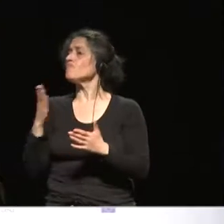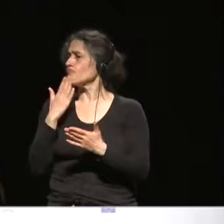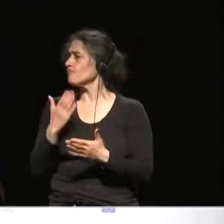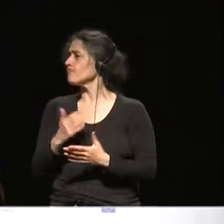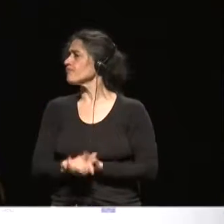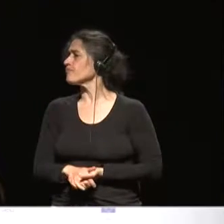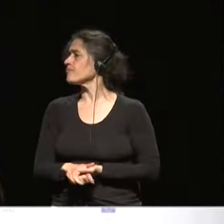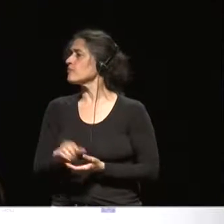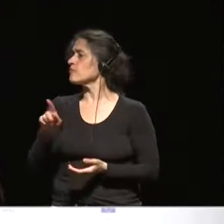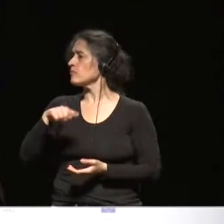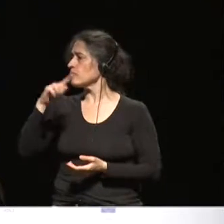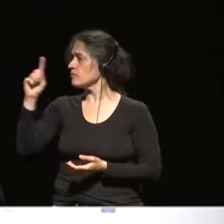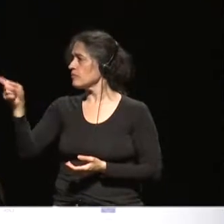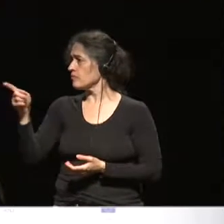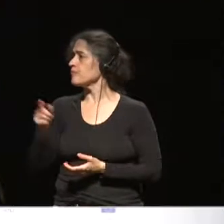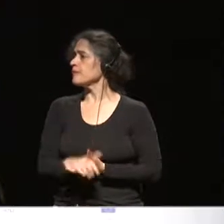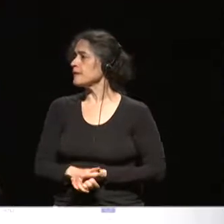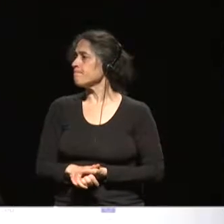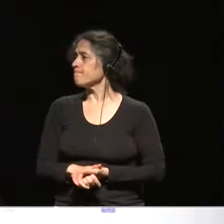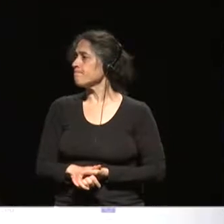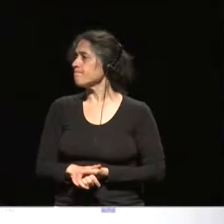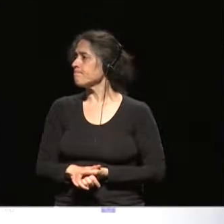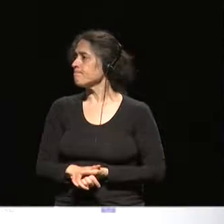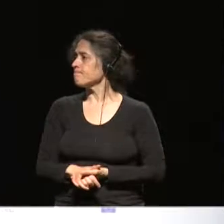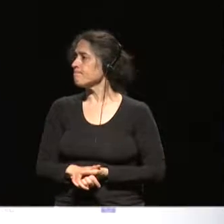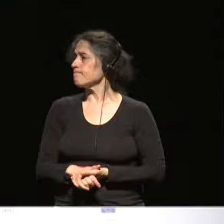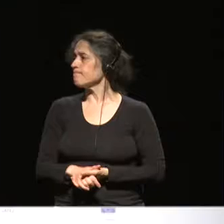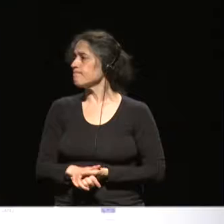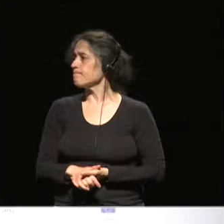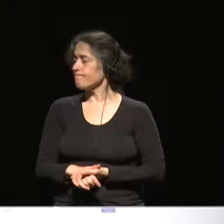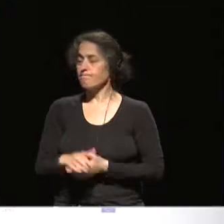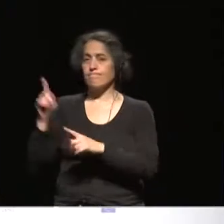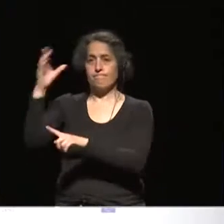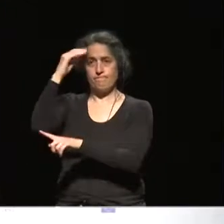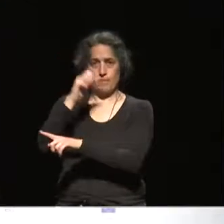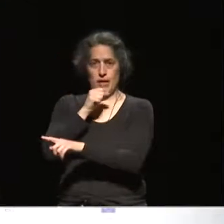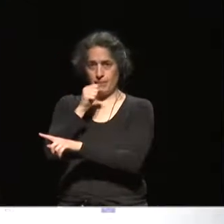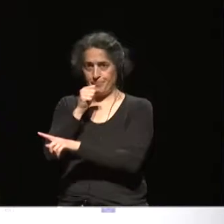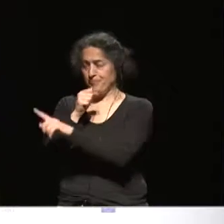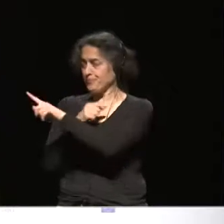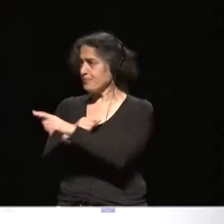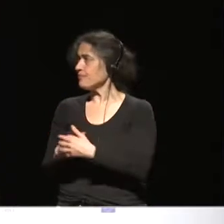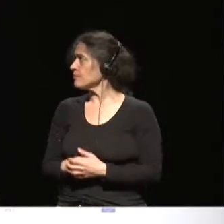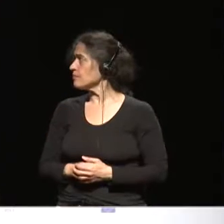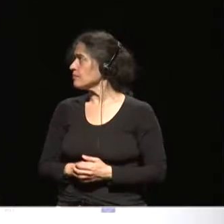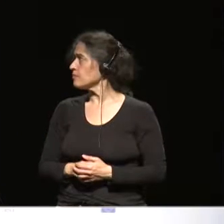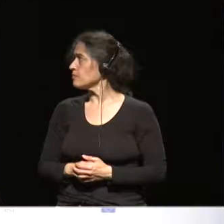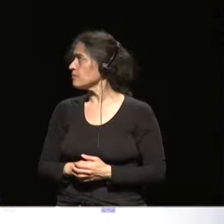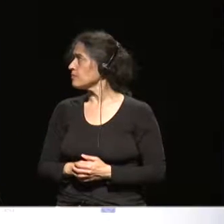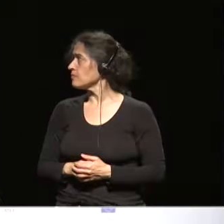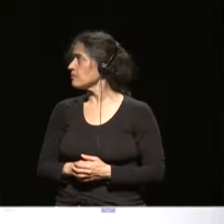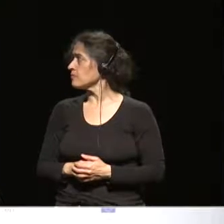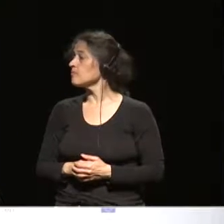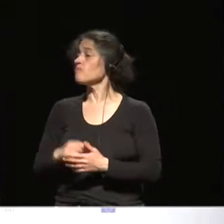bring, here is the mic, yeah. And then we will take one more there, and with this we will finish